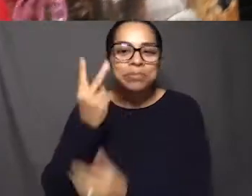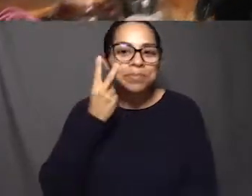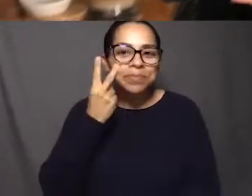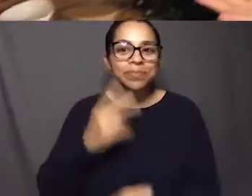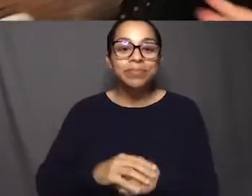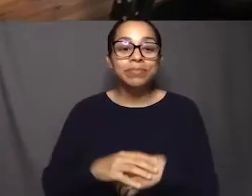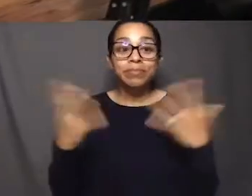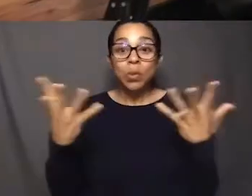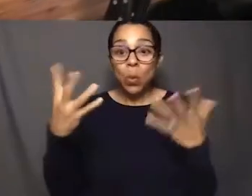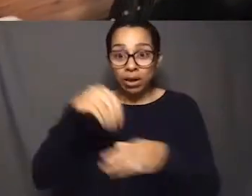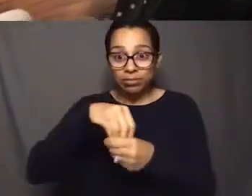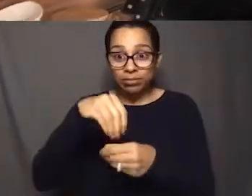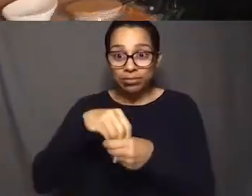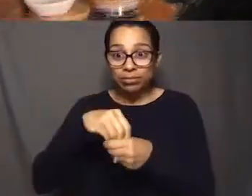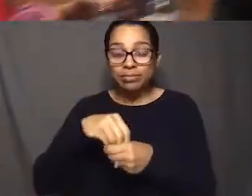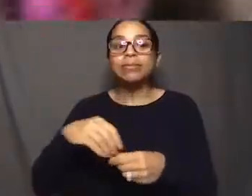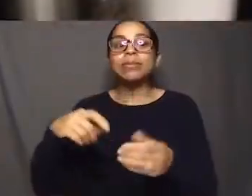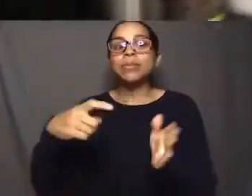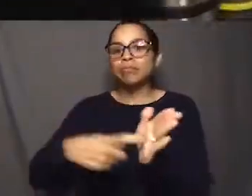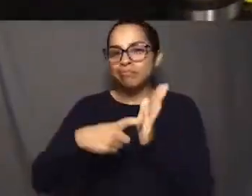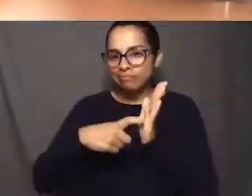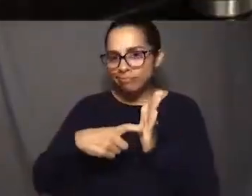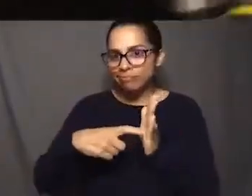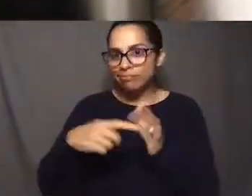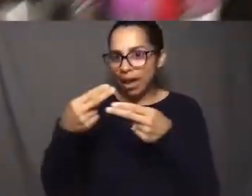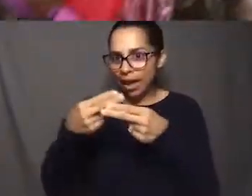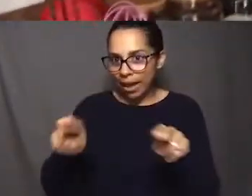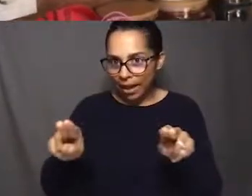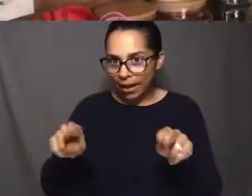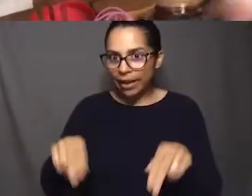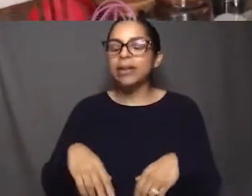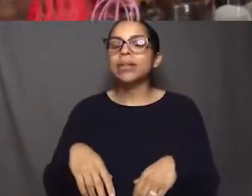Okay, ingredients: we need an egg,